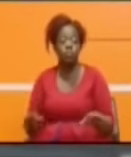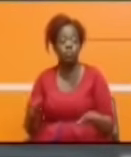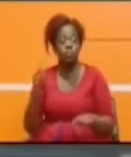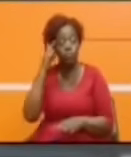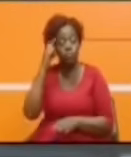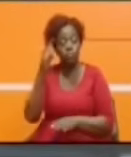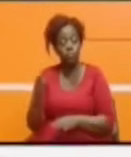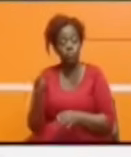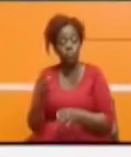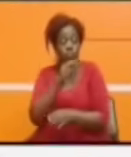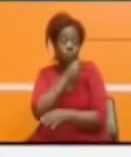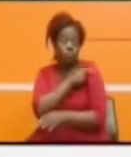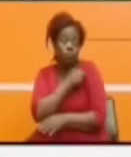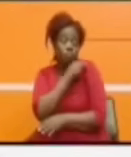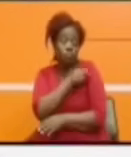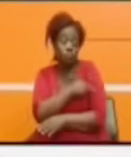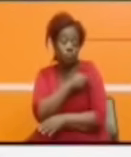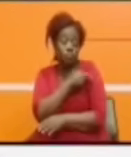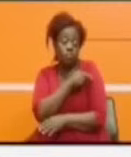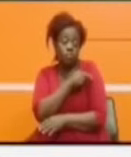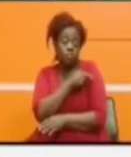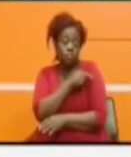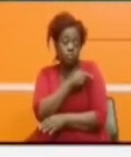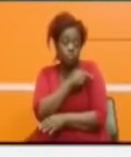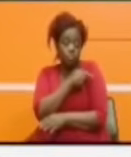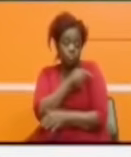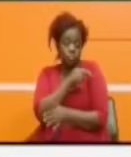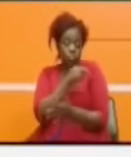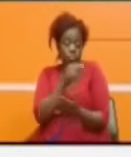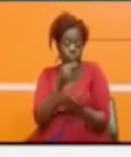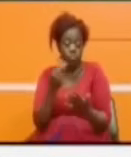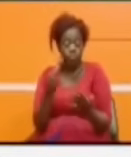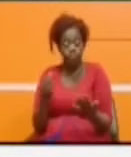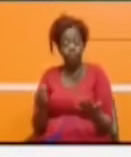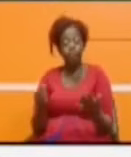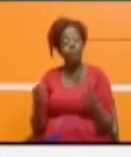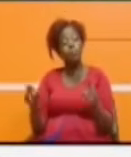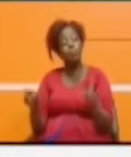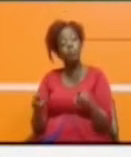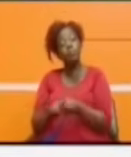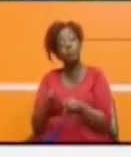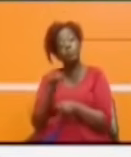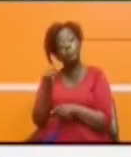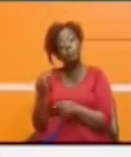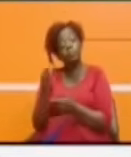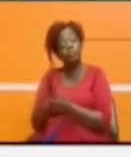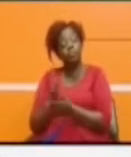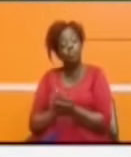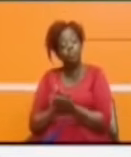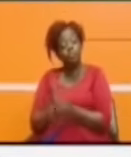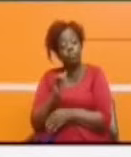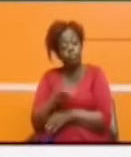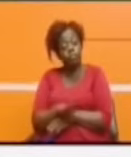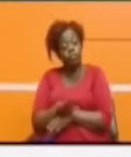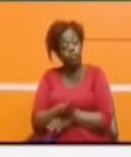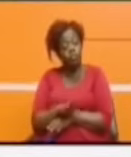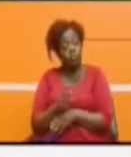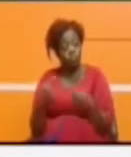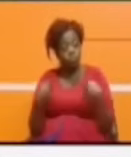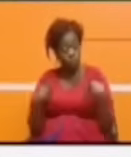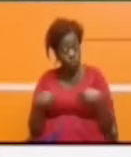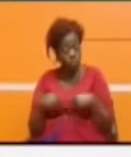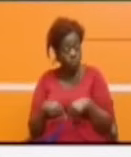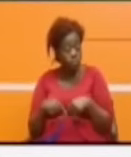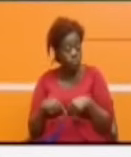meant for the Harris the hospital and other parts. That one we were going